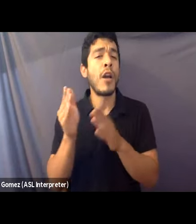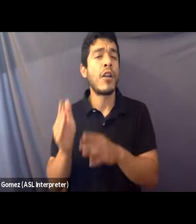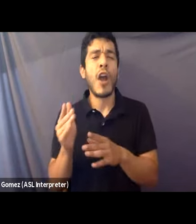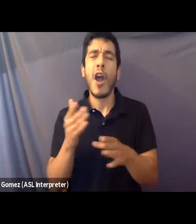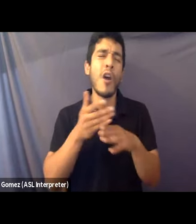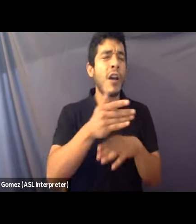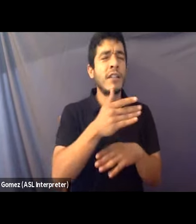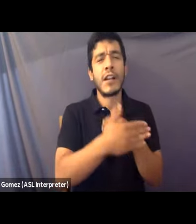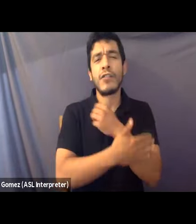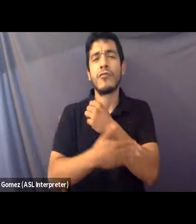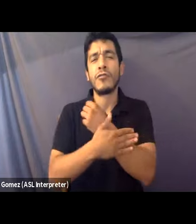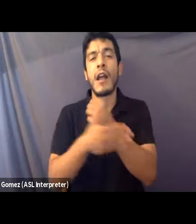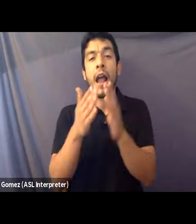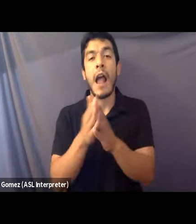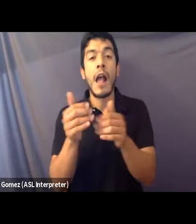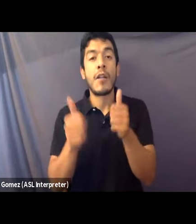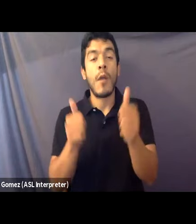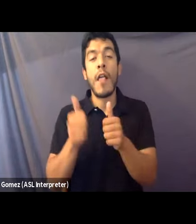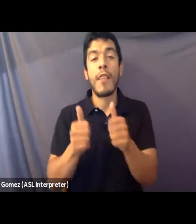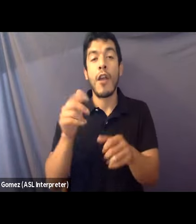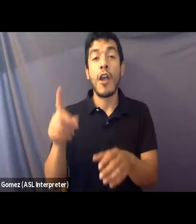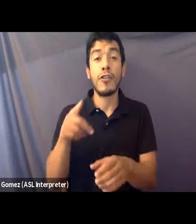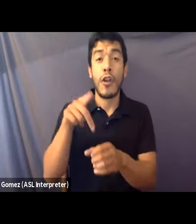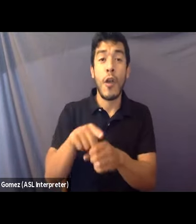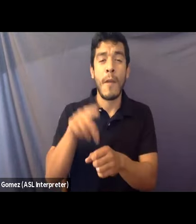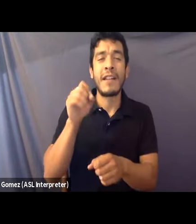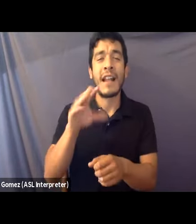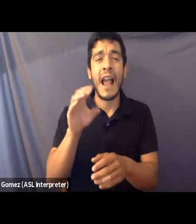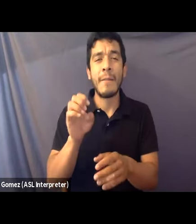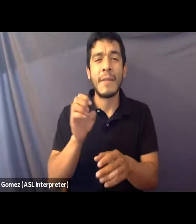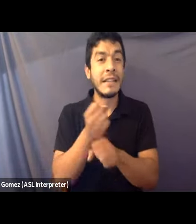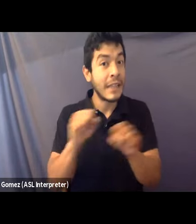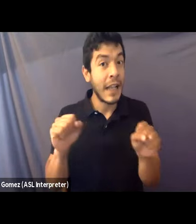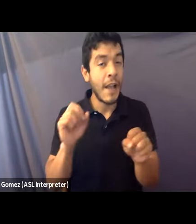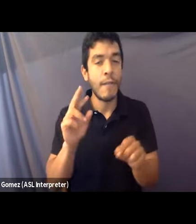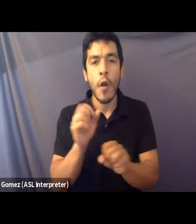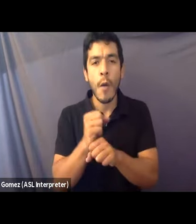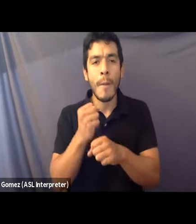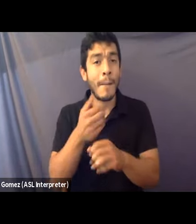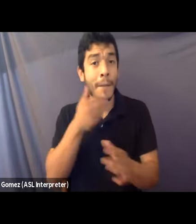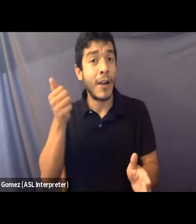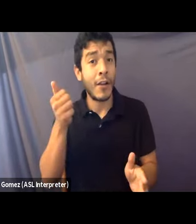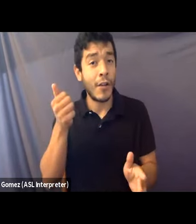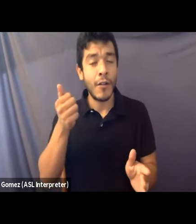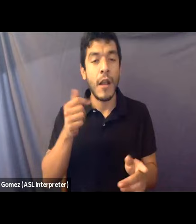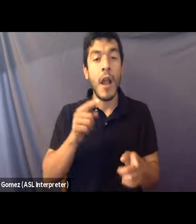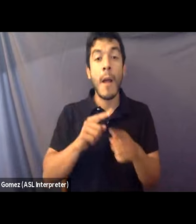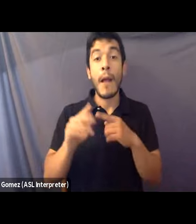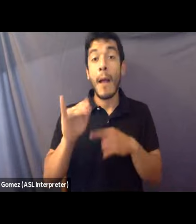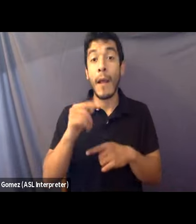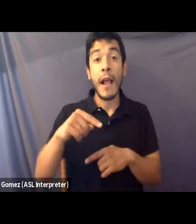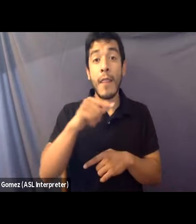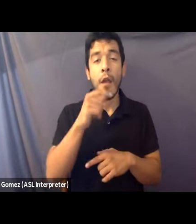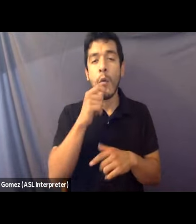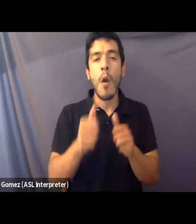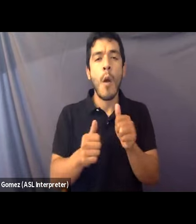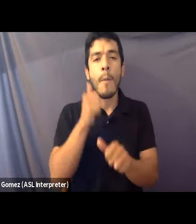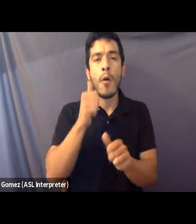now asking whether democracy itself can be preserved or made stronger, but by those who are most marginalized.